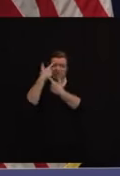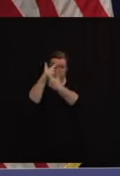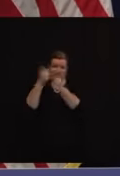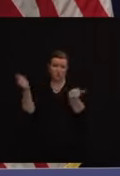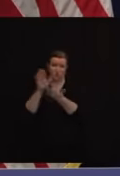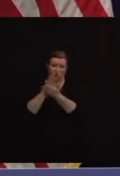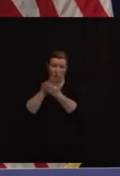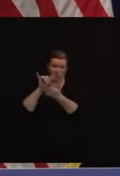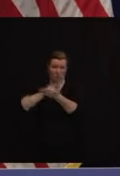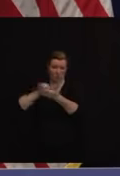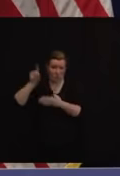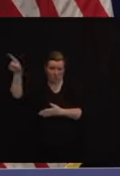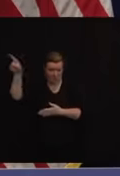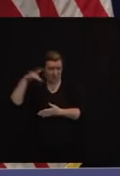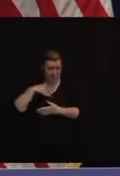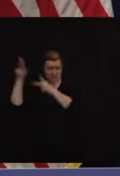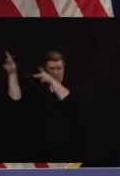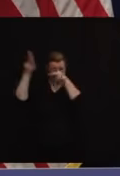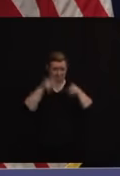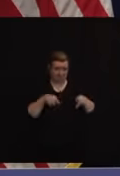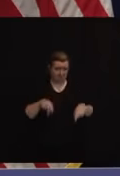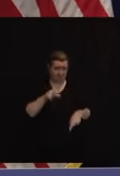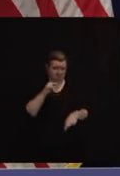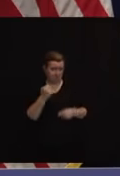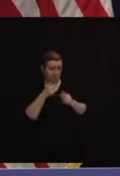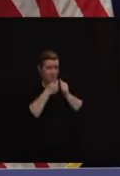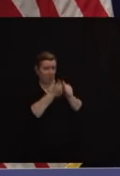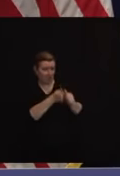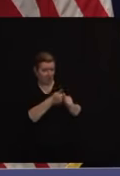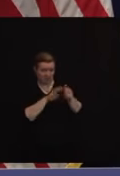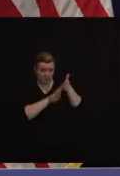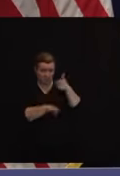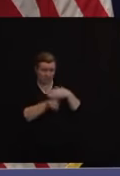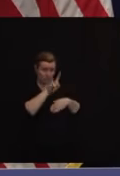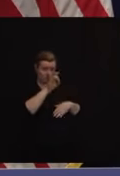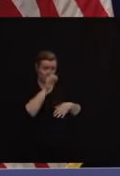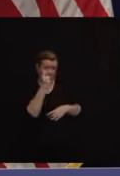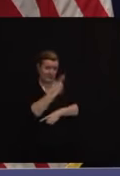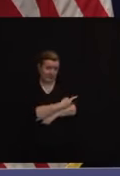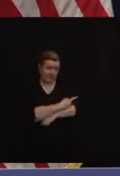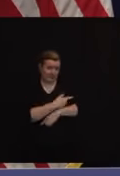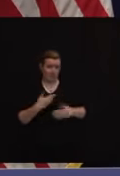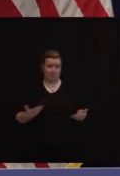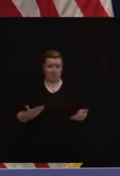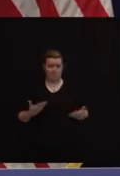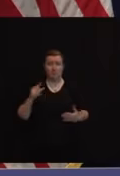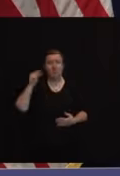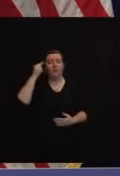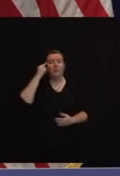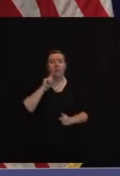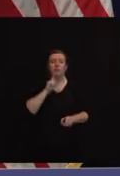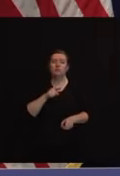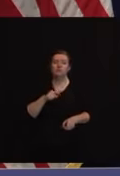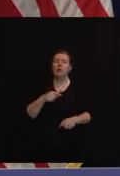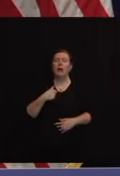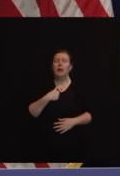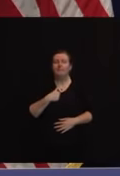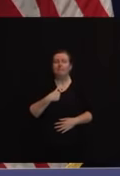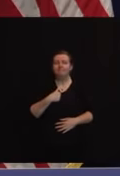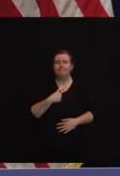Okay. Is that it? Yeah. The answer is we've promised that. So what we've